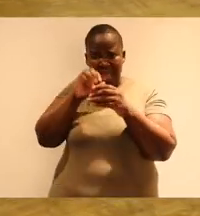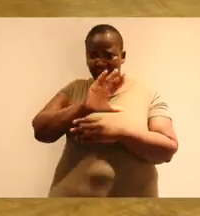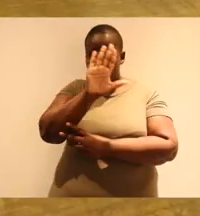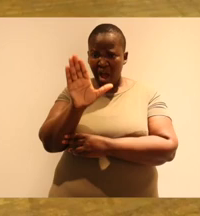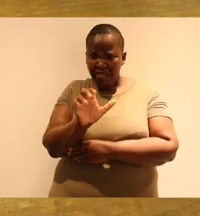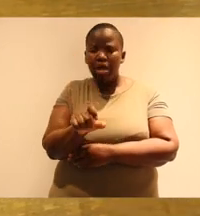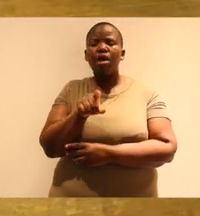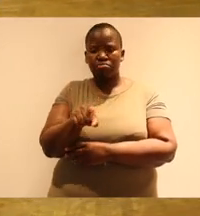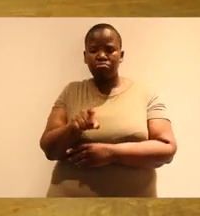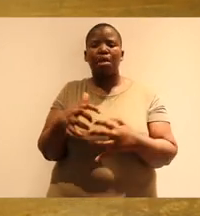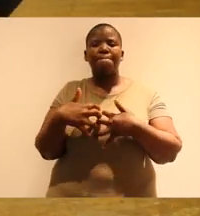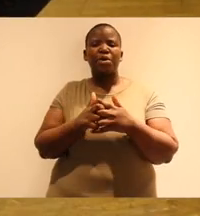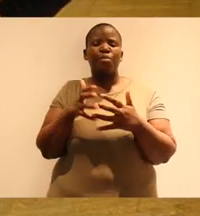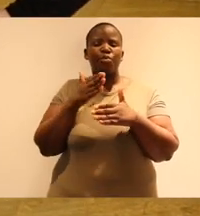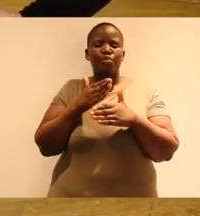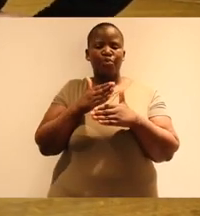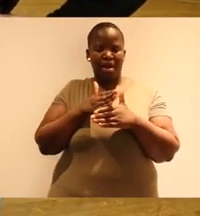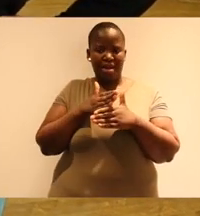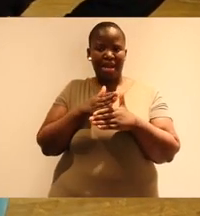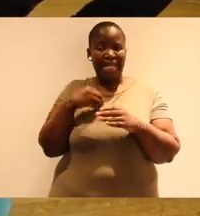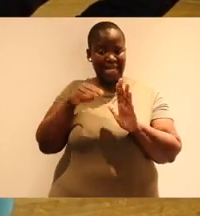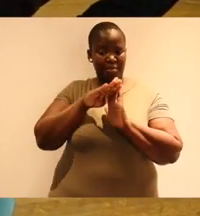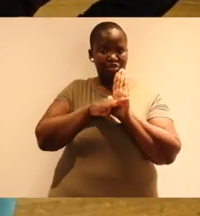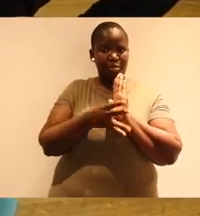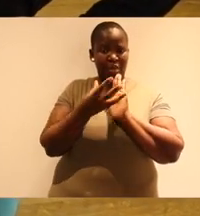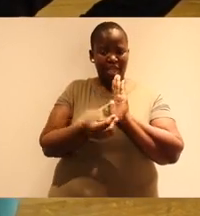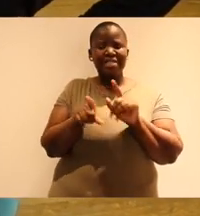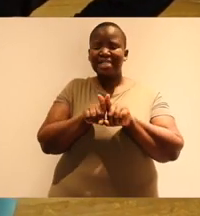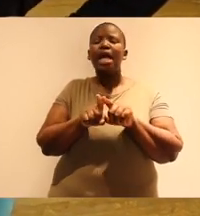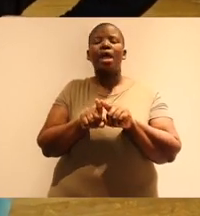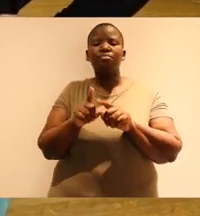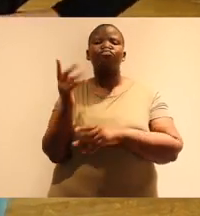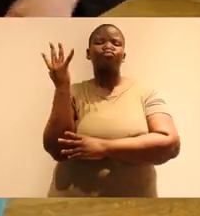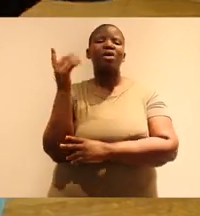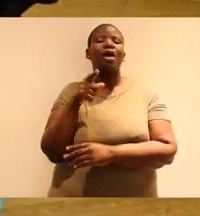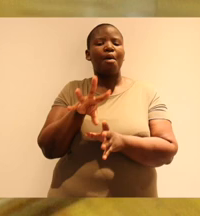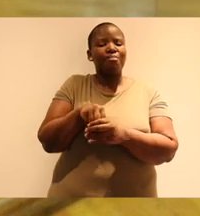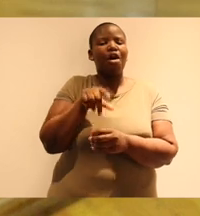works within a residency program, which will also be presented as part of the festival.